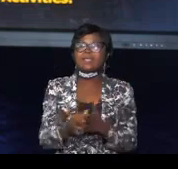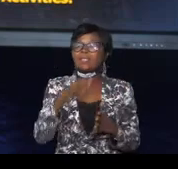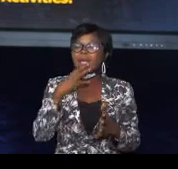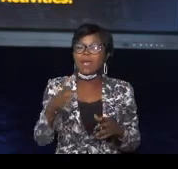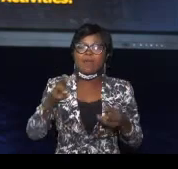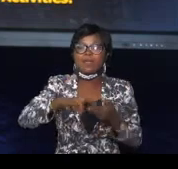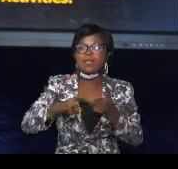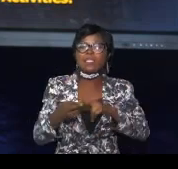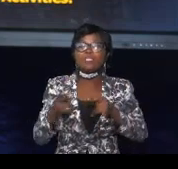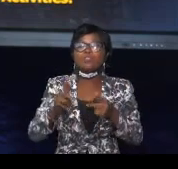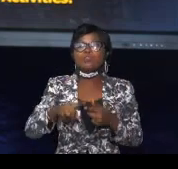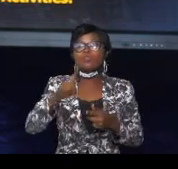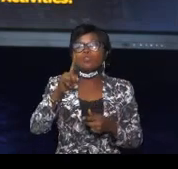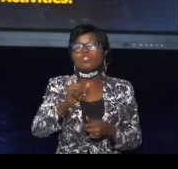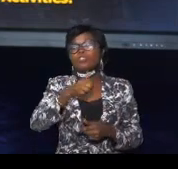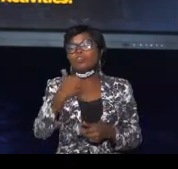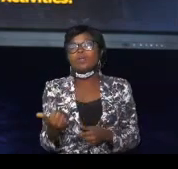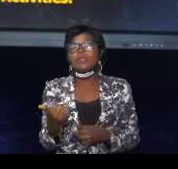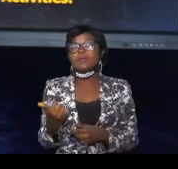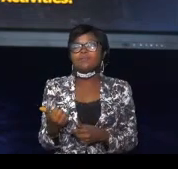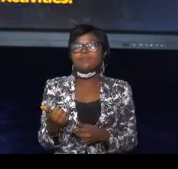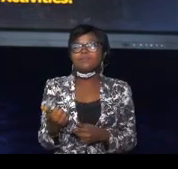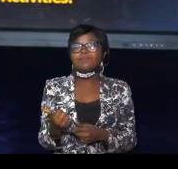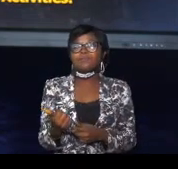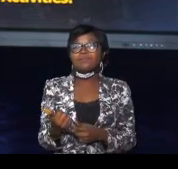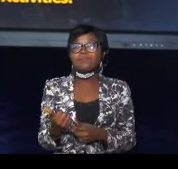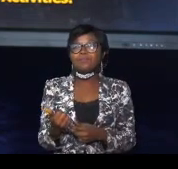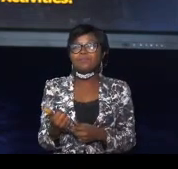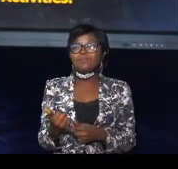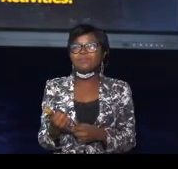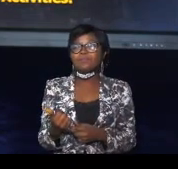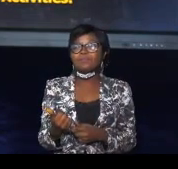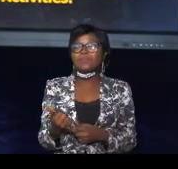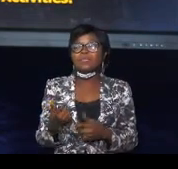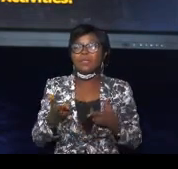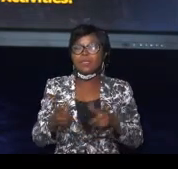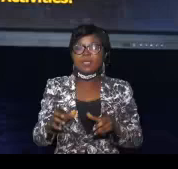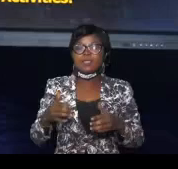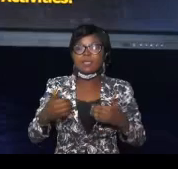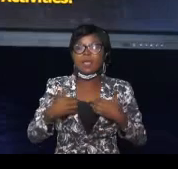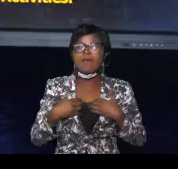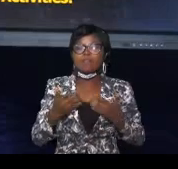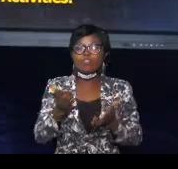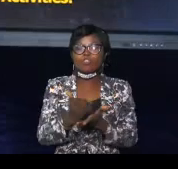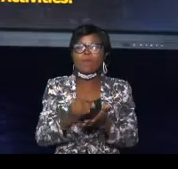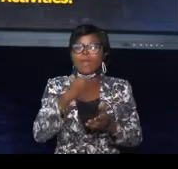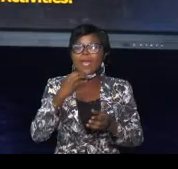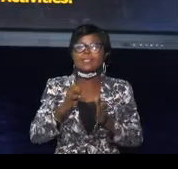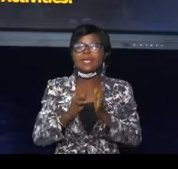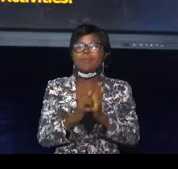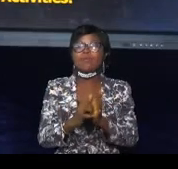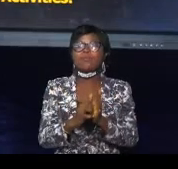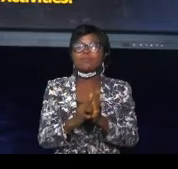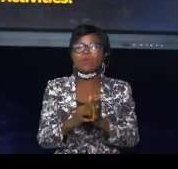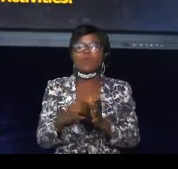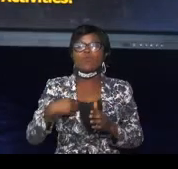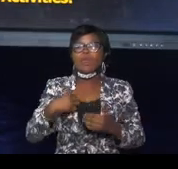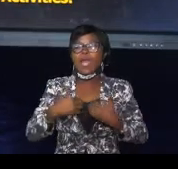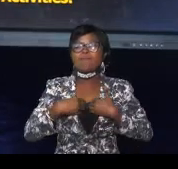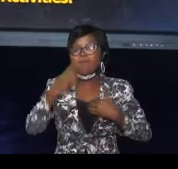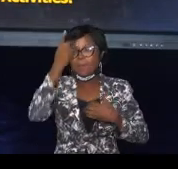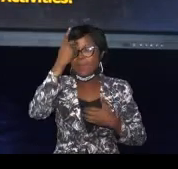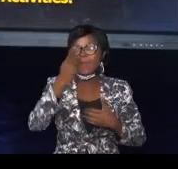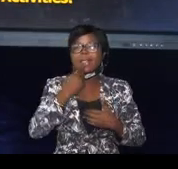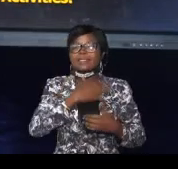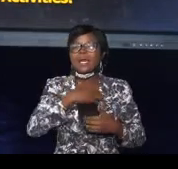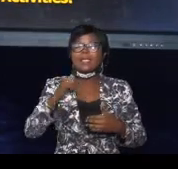one another. You know that we have so many things that relate with one another. Let's have some examples. We